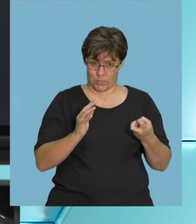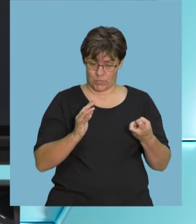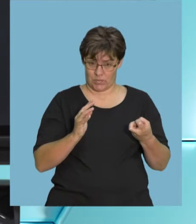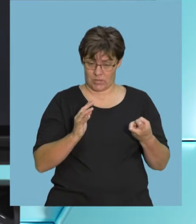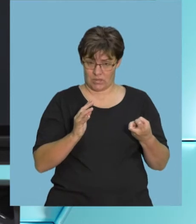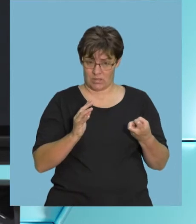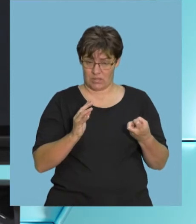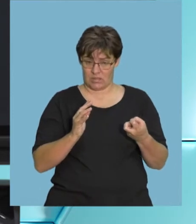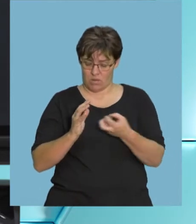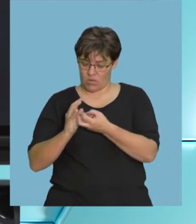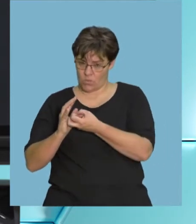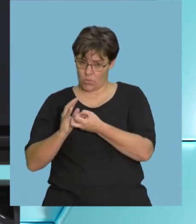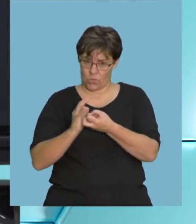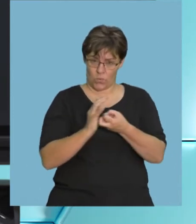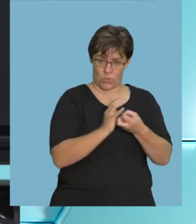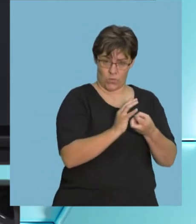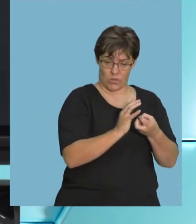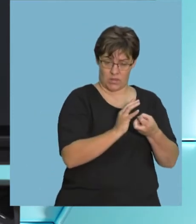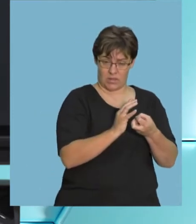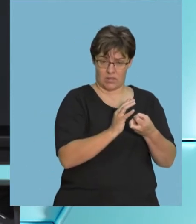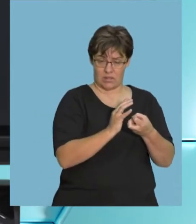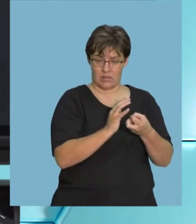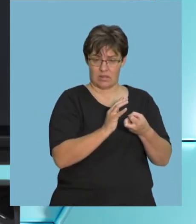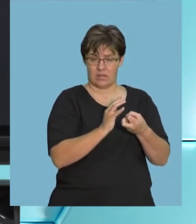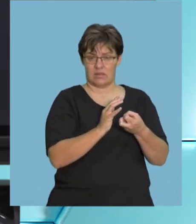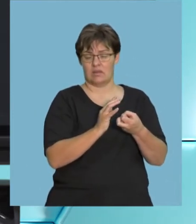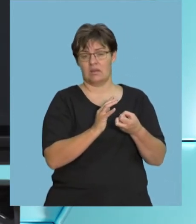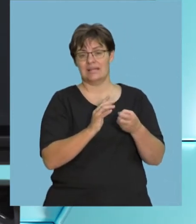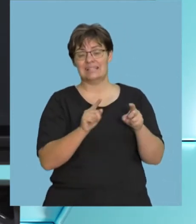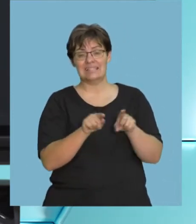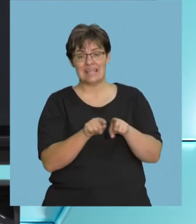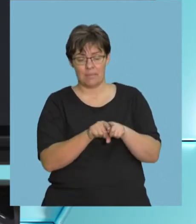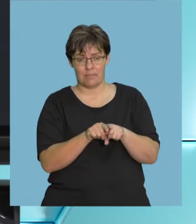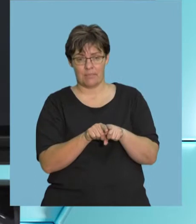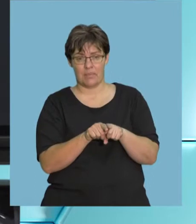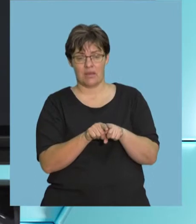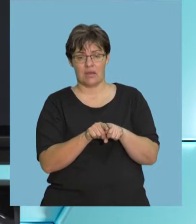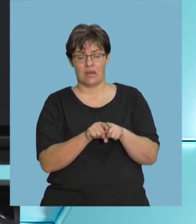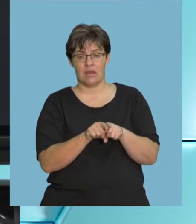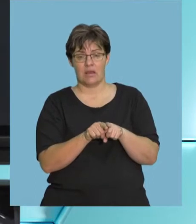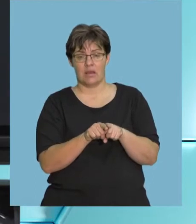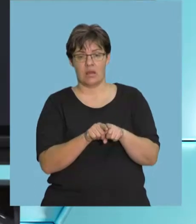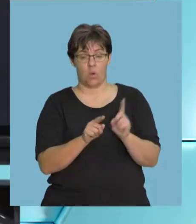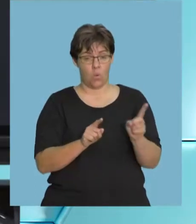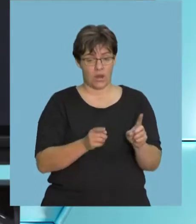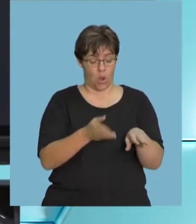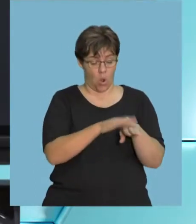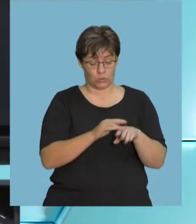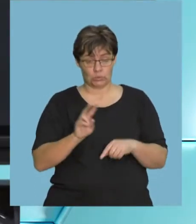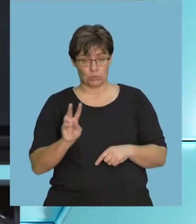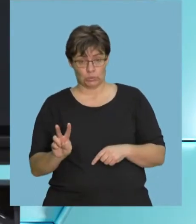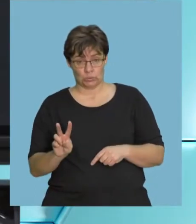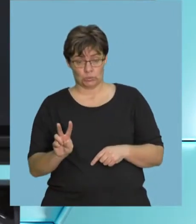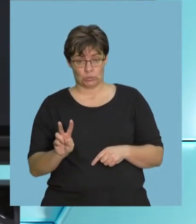2 towards it. In other words, it's pulling magnet 1 towards it, right? So the force of attraction by